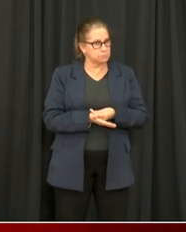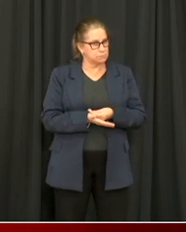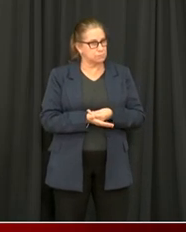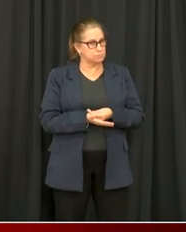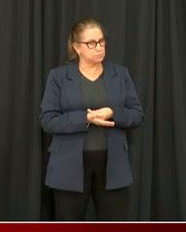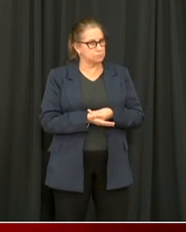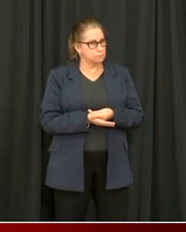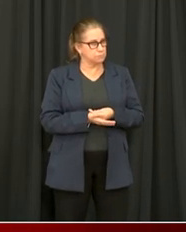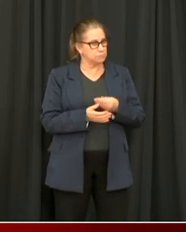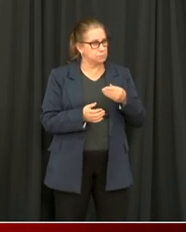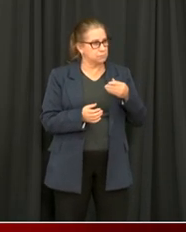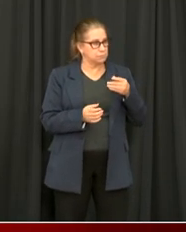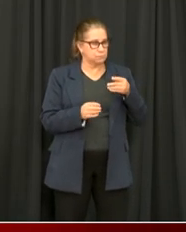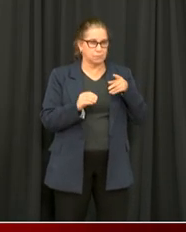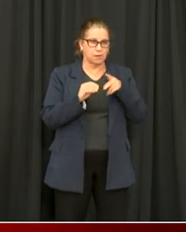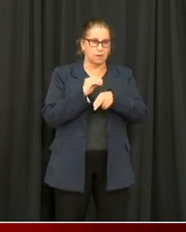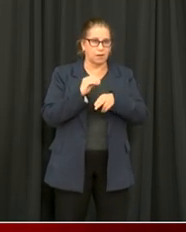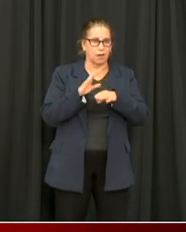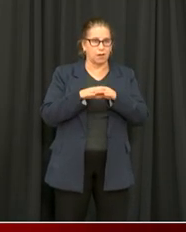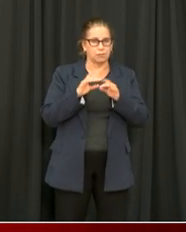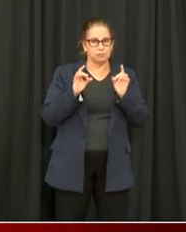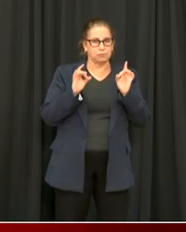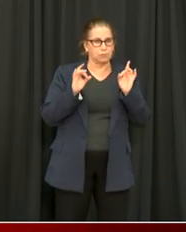interrupters, according to the city administrator.